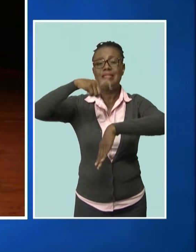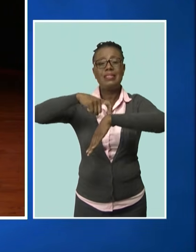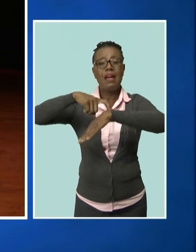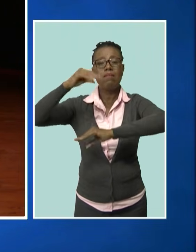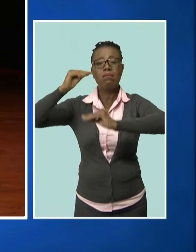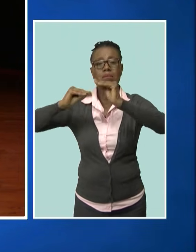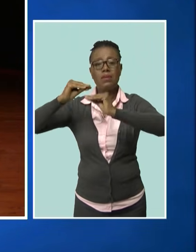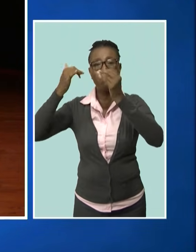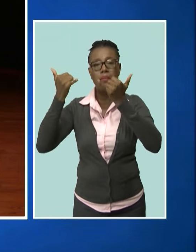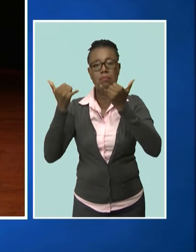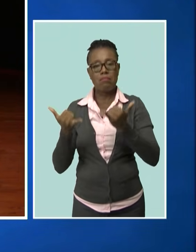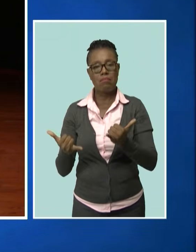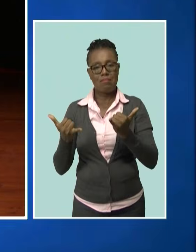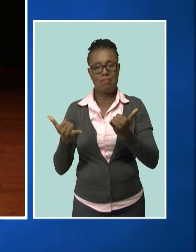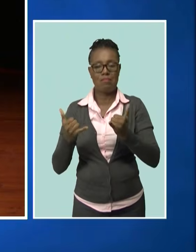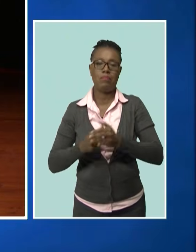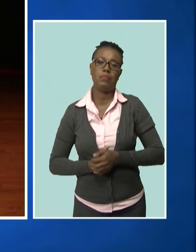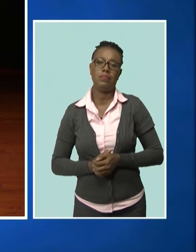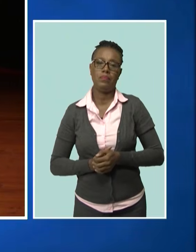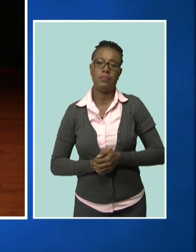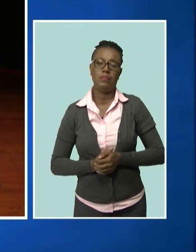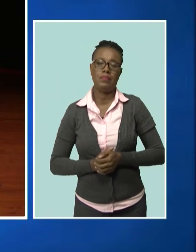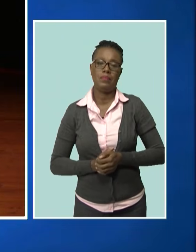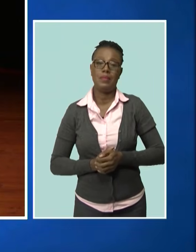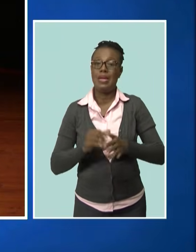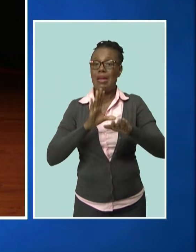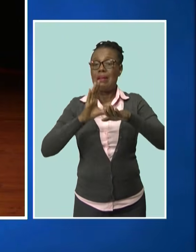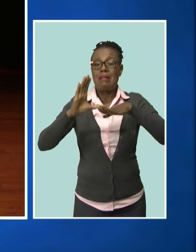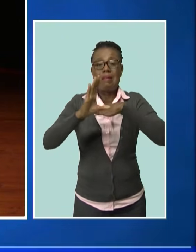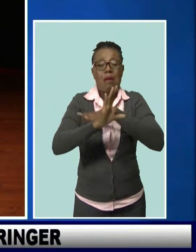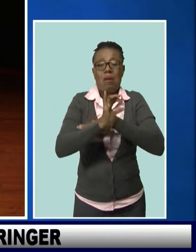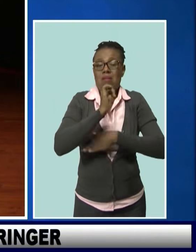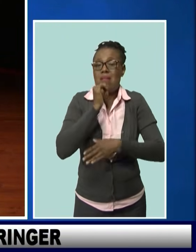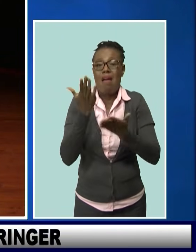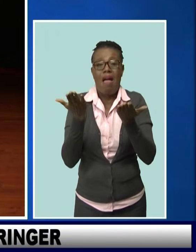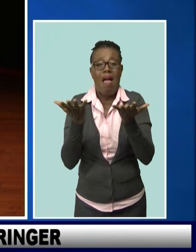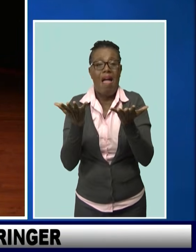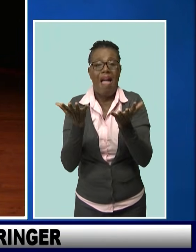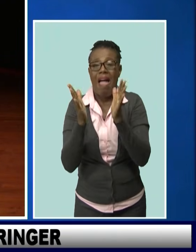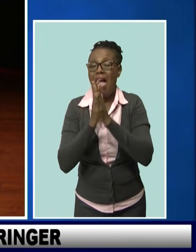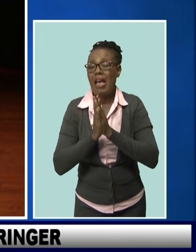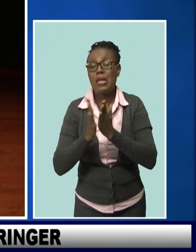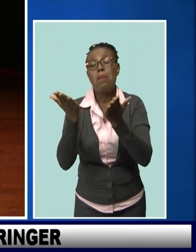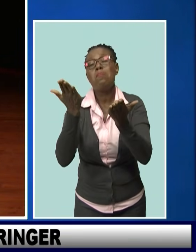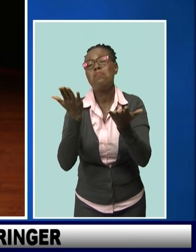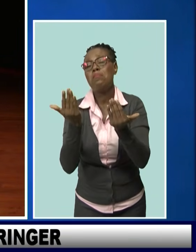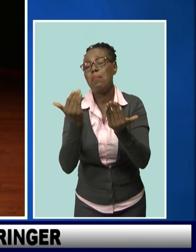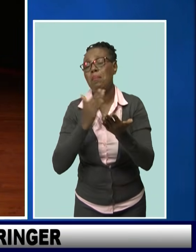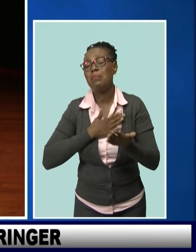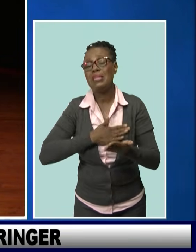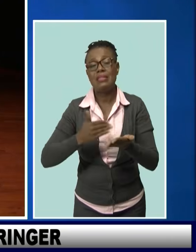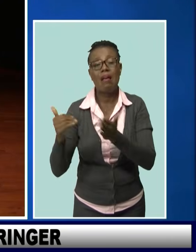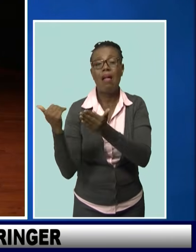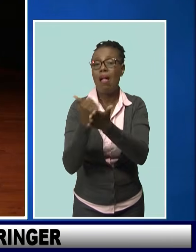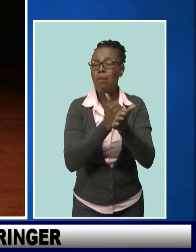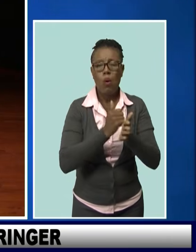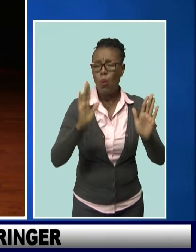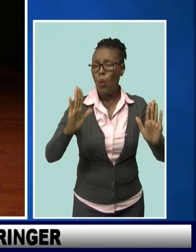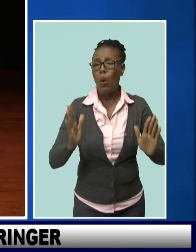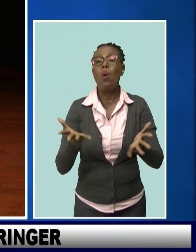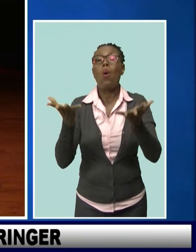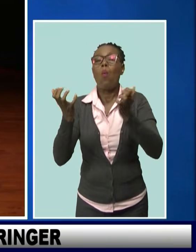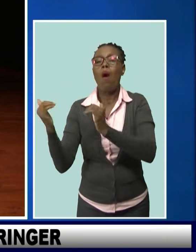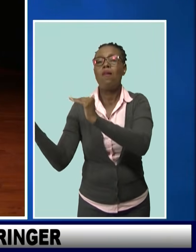now. The Caribbean is not asking for a favor. It is demanding fairness.